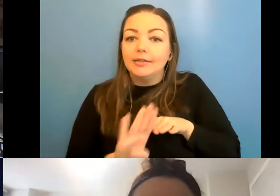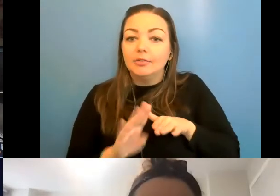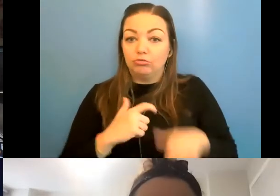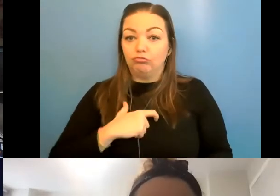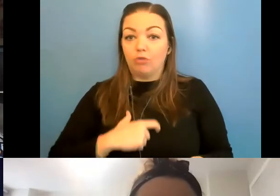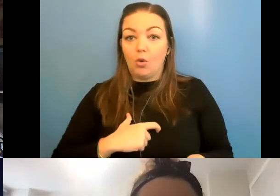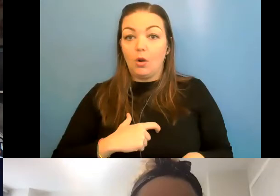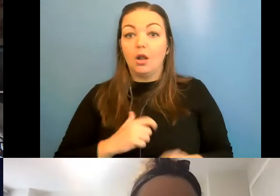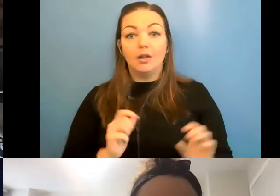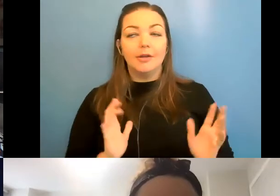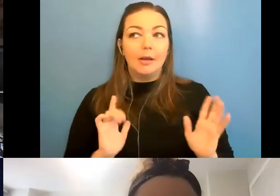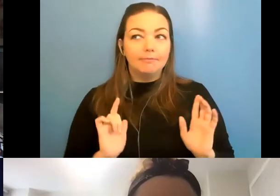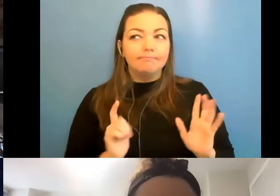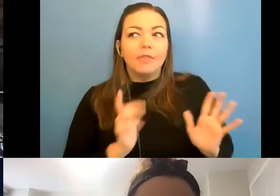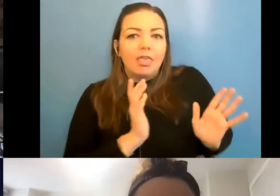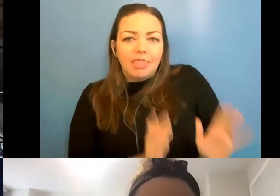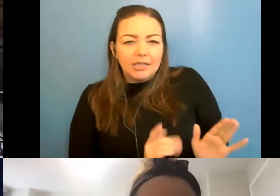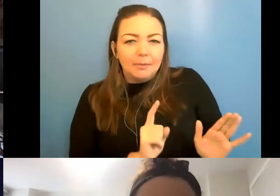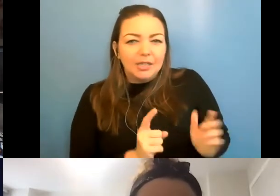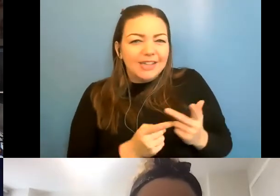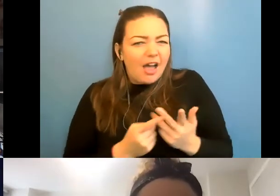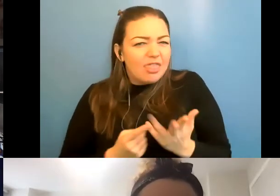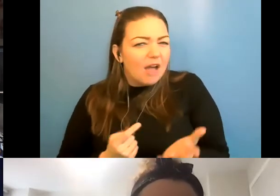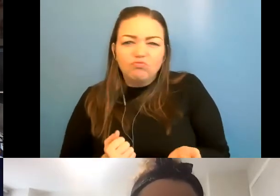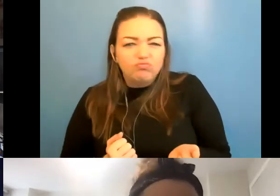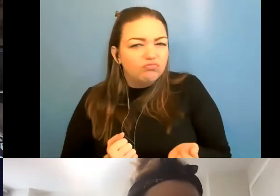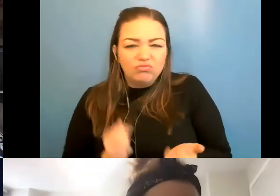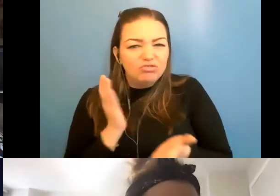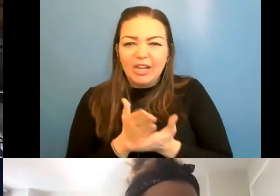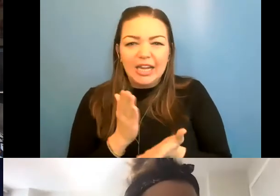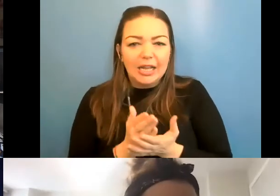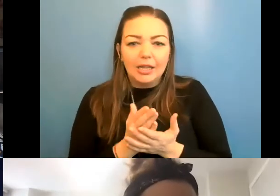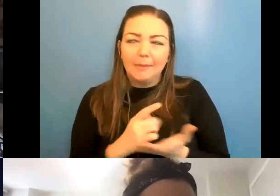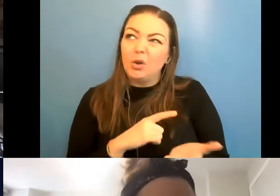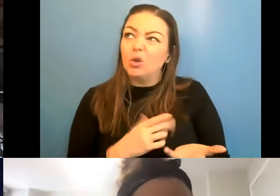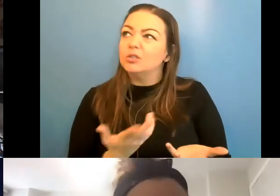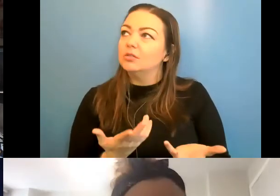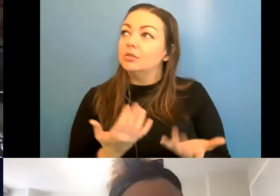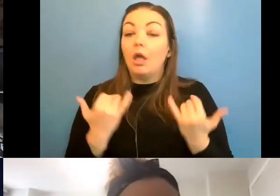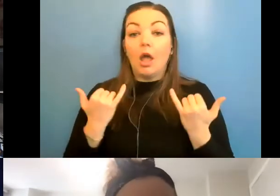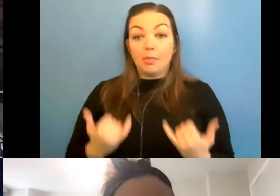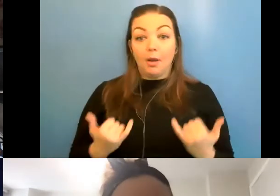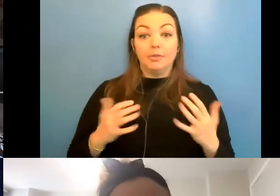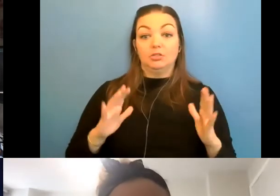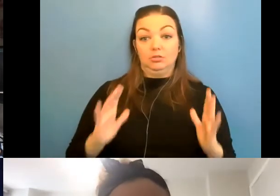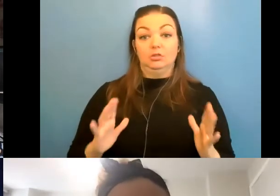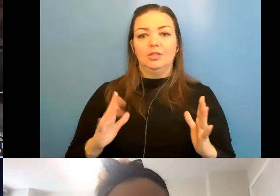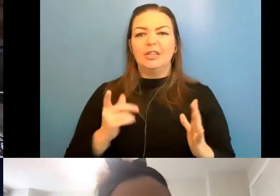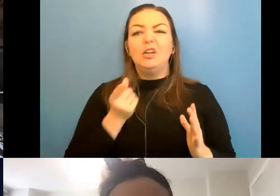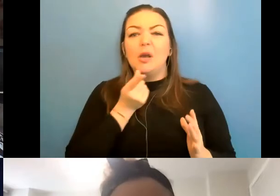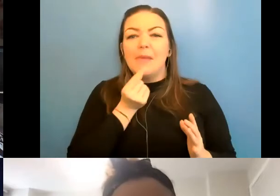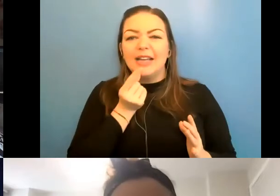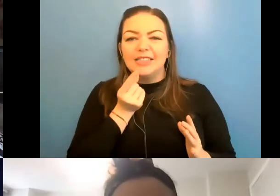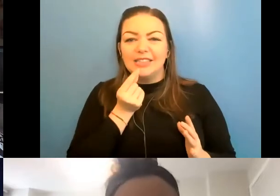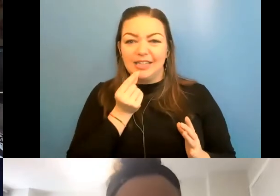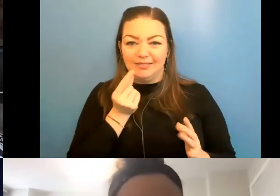But apart from that, we don't really work with universities because at the moment it's also to do with capacity. We're a